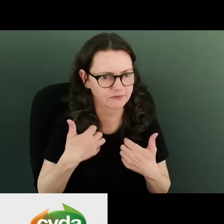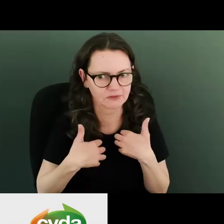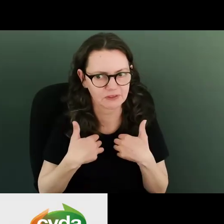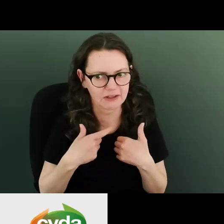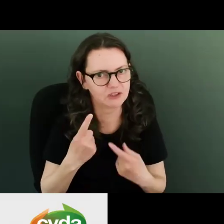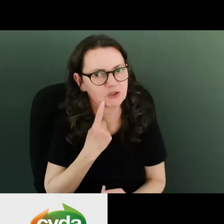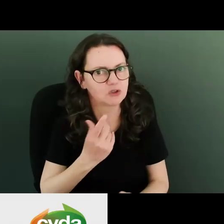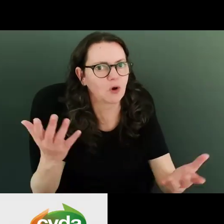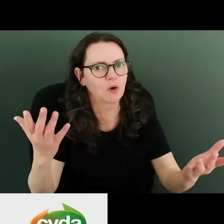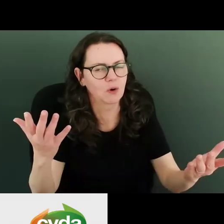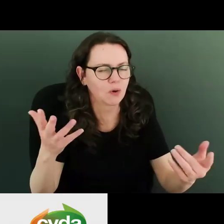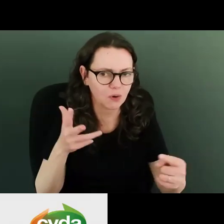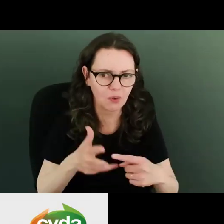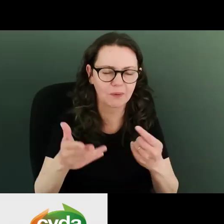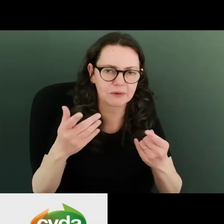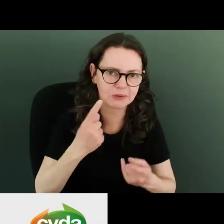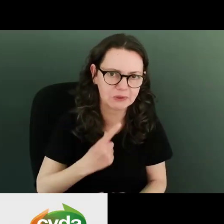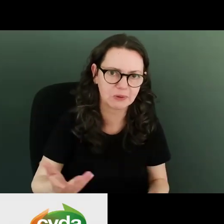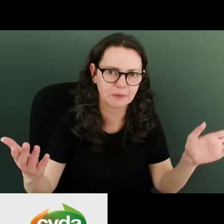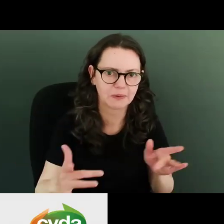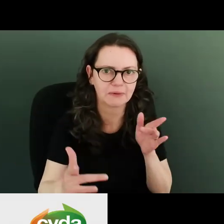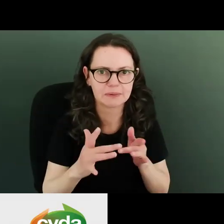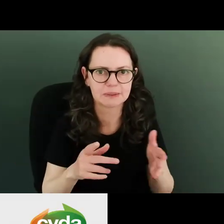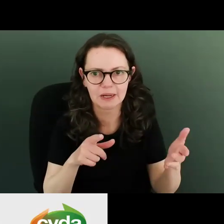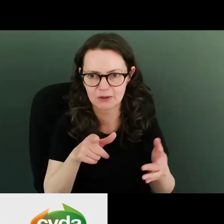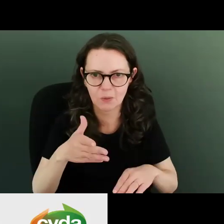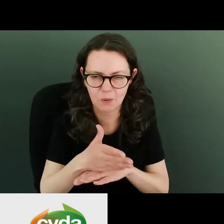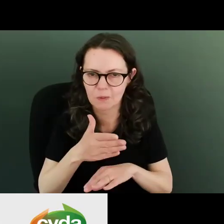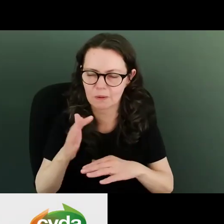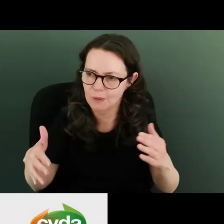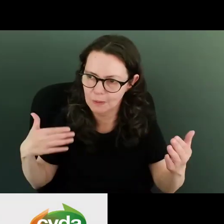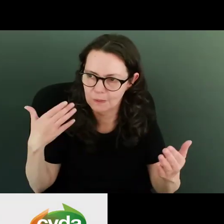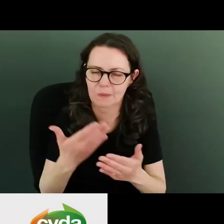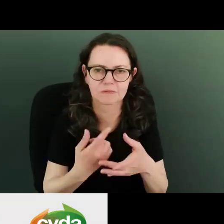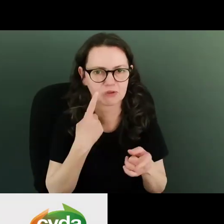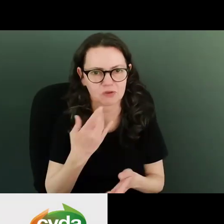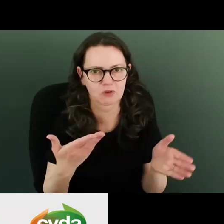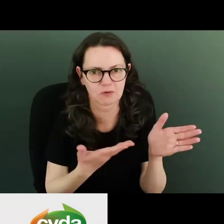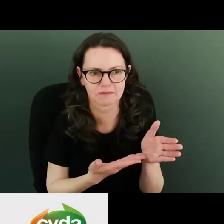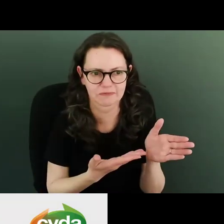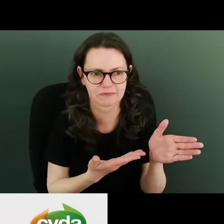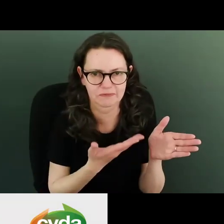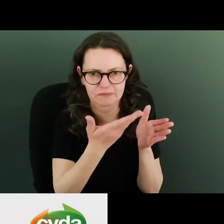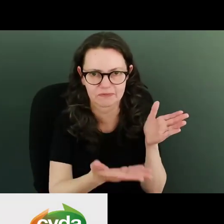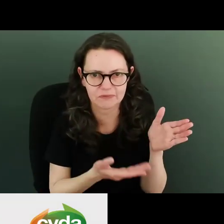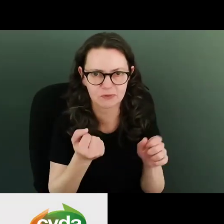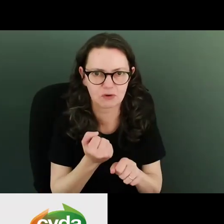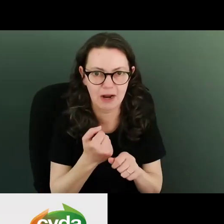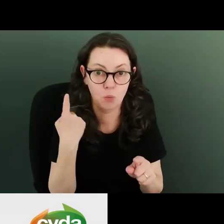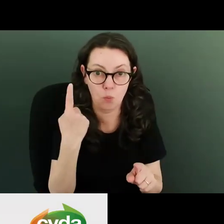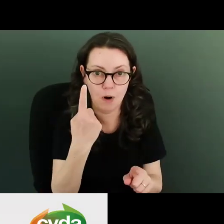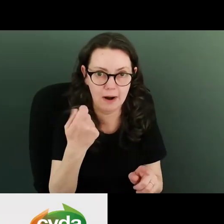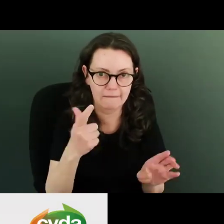to do the big reveal and show what everyone's been talking about and creating over the last year and a